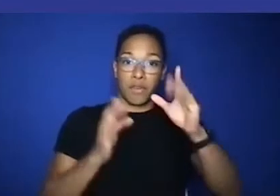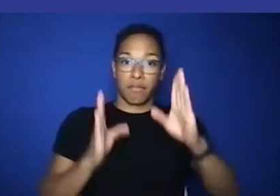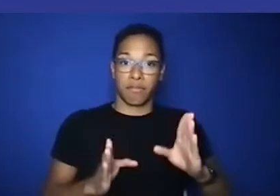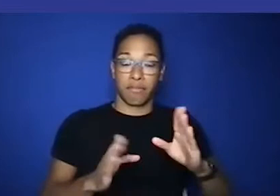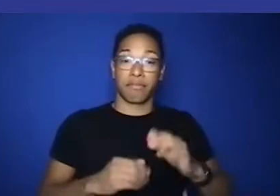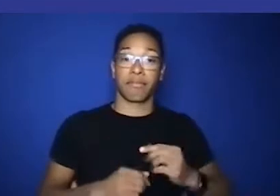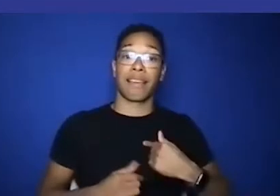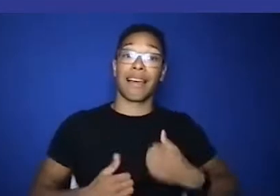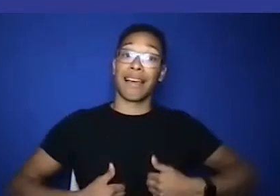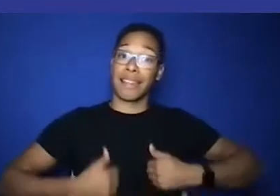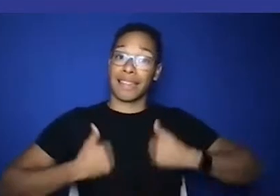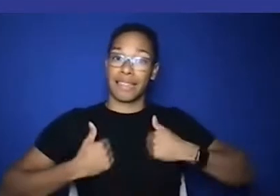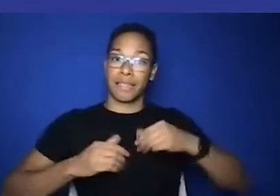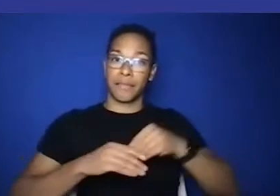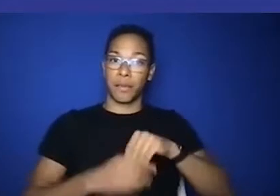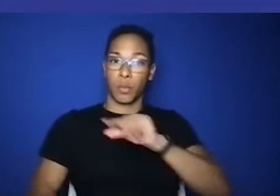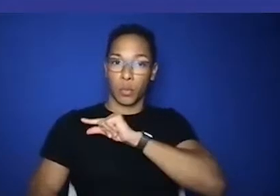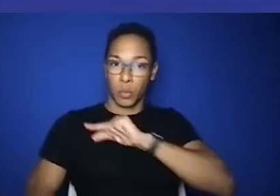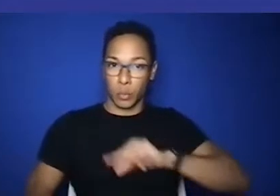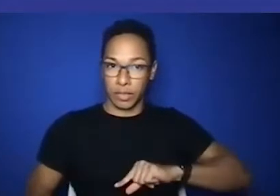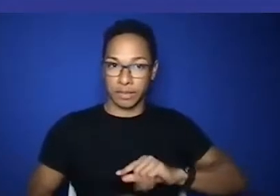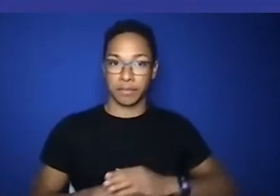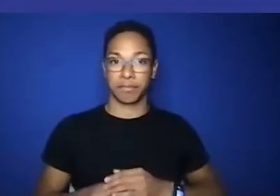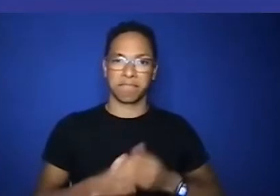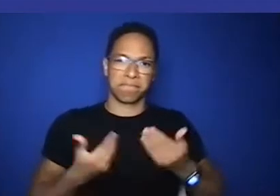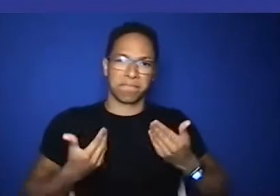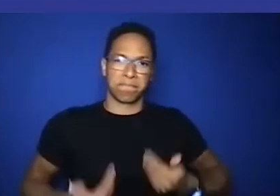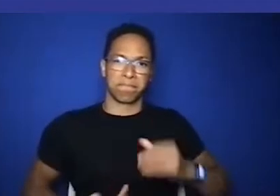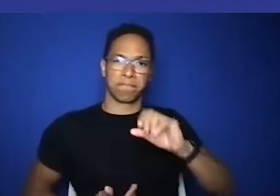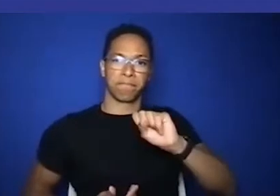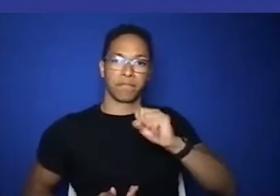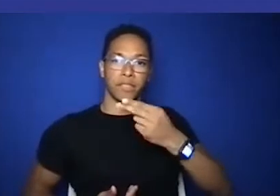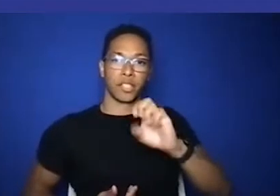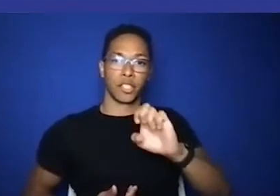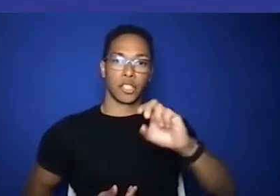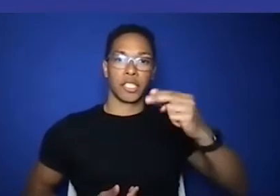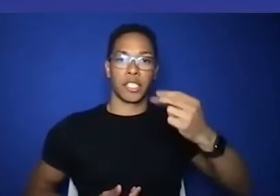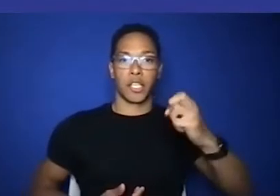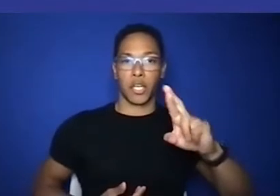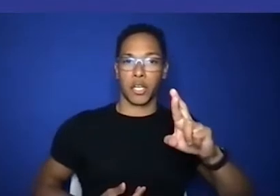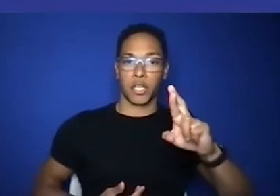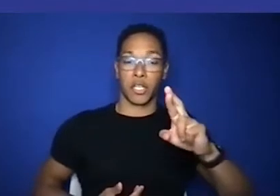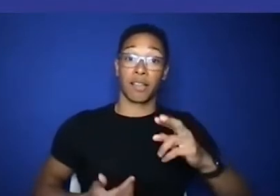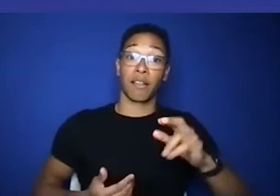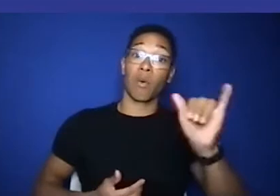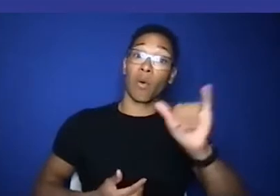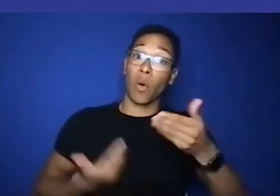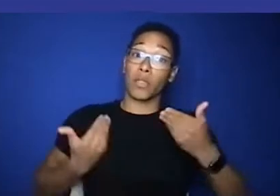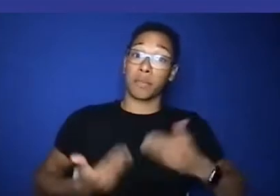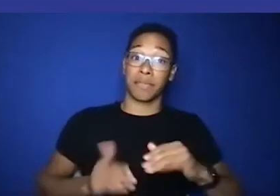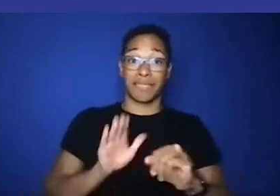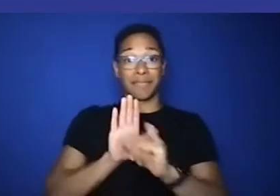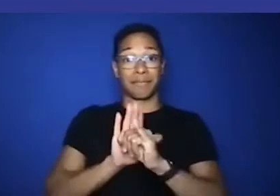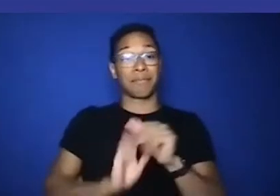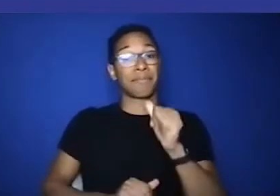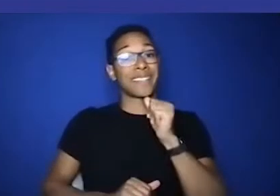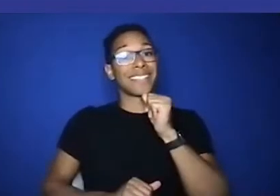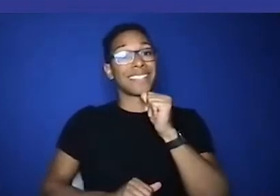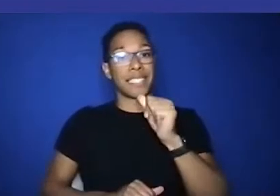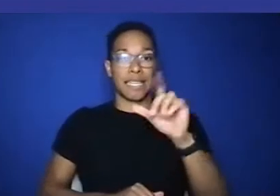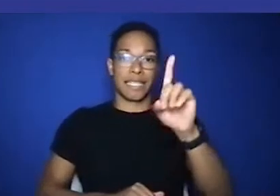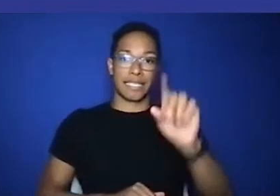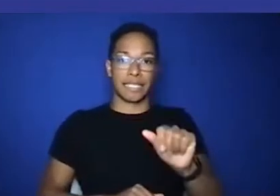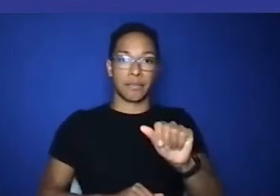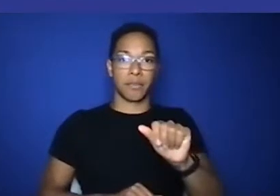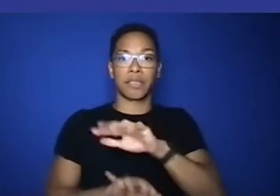Heights, Queens. My pronouns are she, her. I identify as a non-disabled Indigenous woman from the pueblos of Isleta